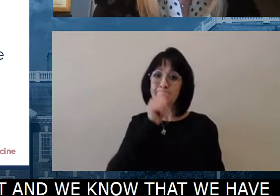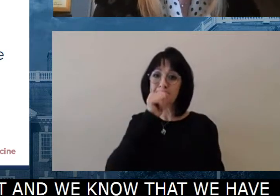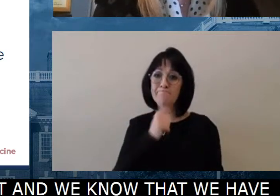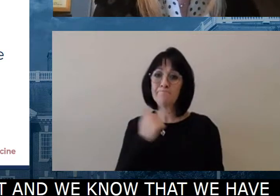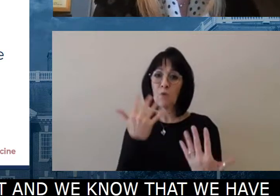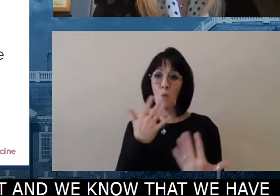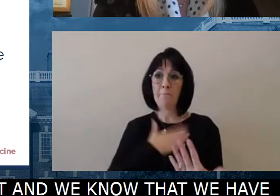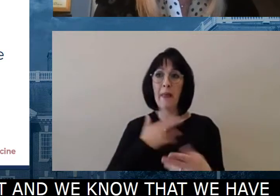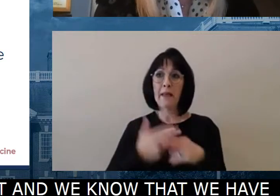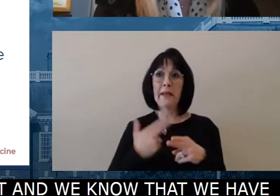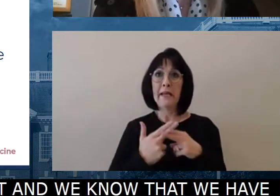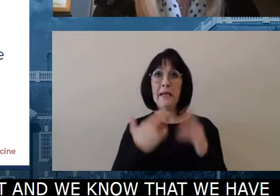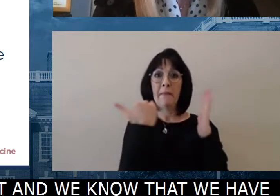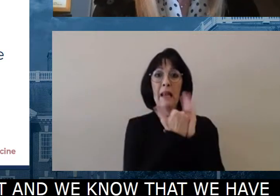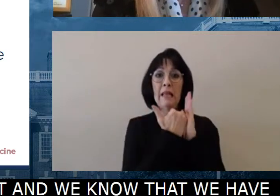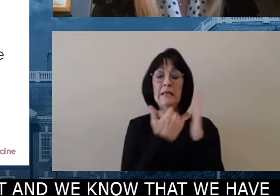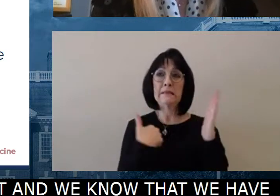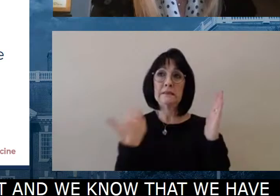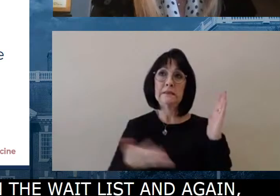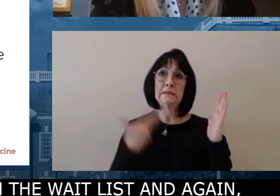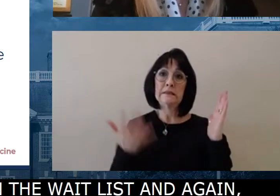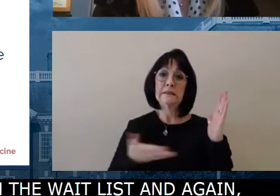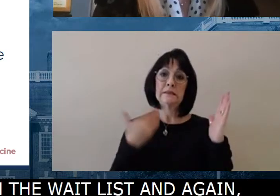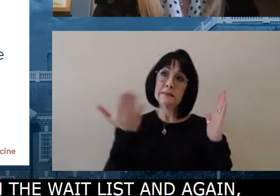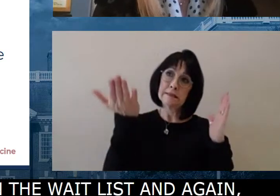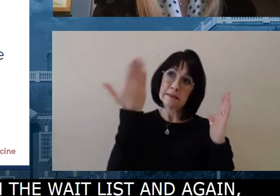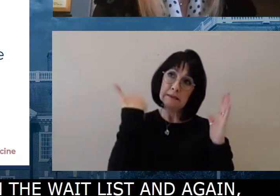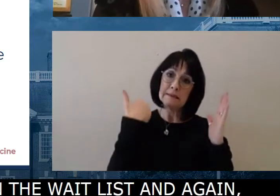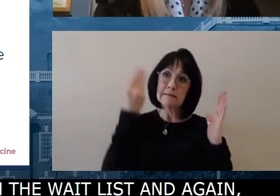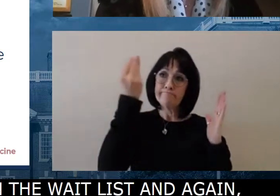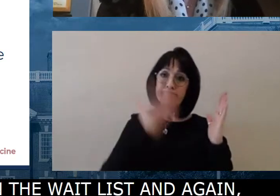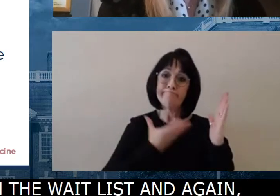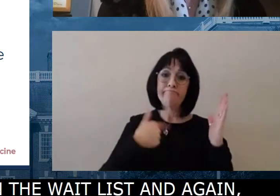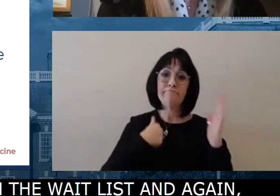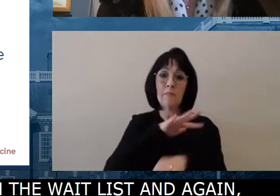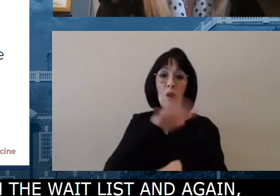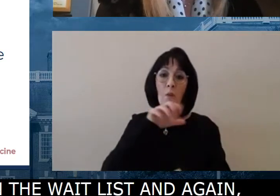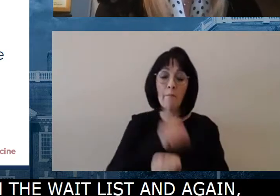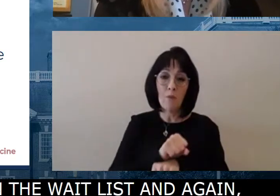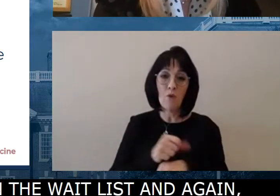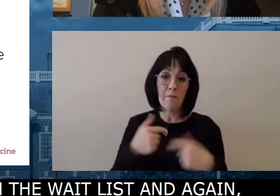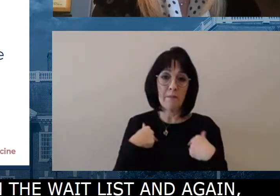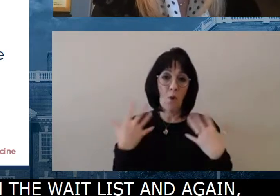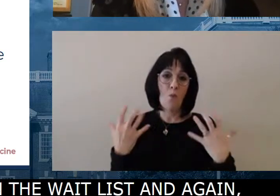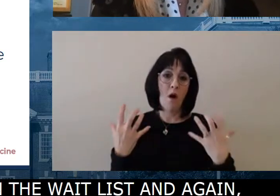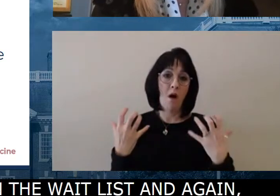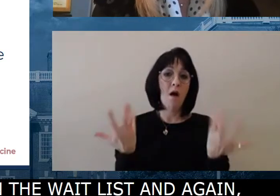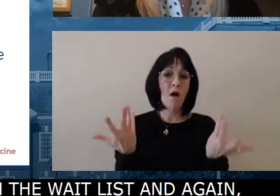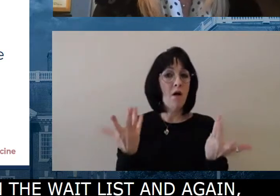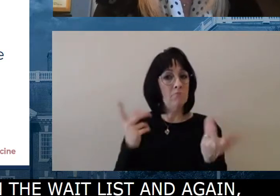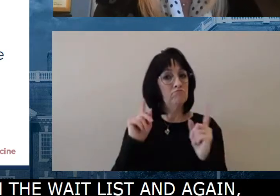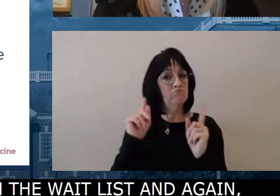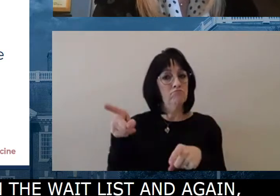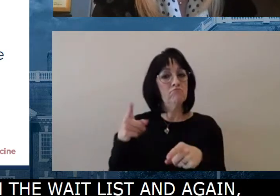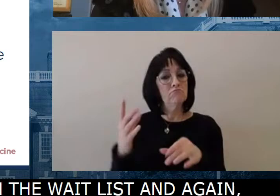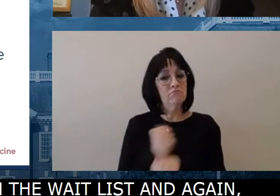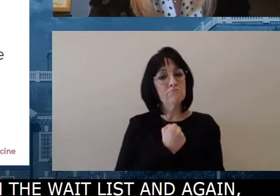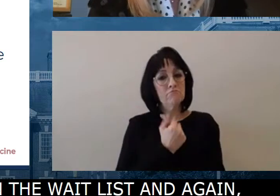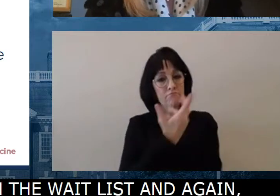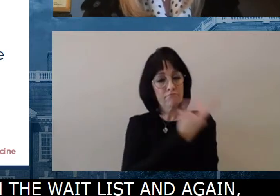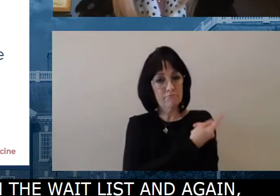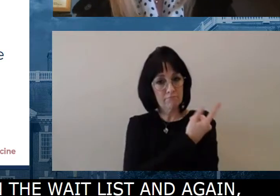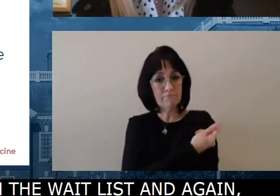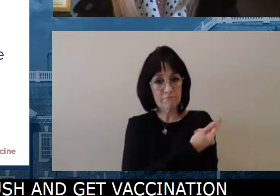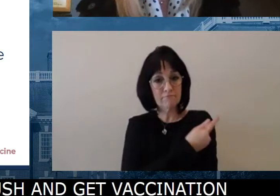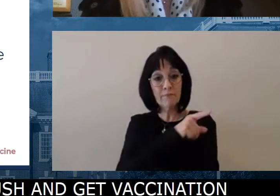now for us to really push and get vaccination opportunities for those of you who are on the